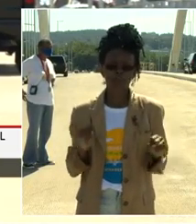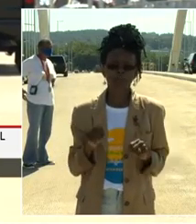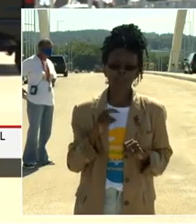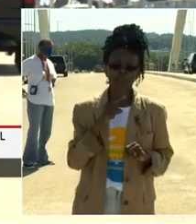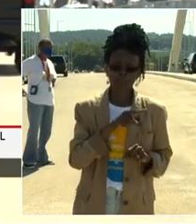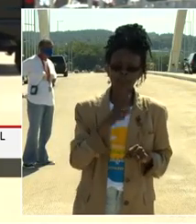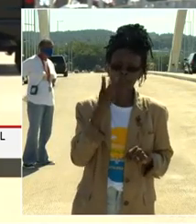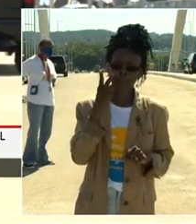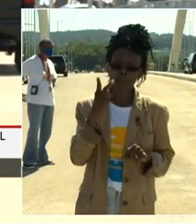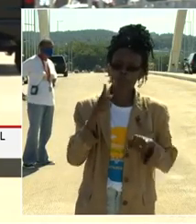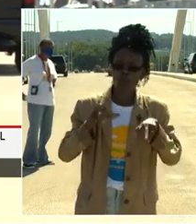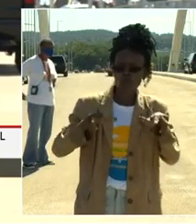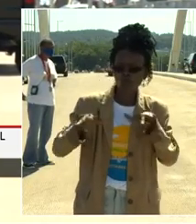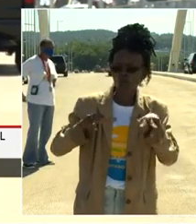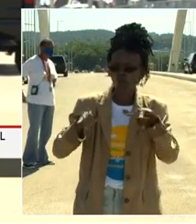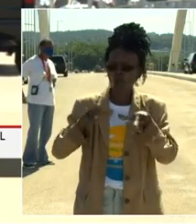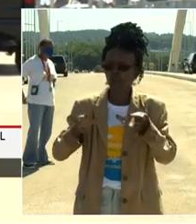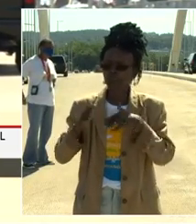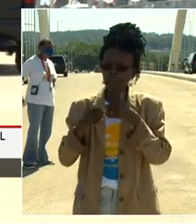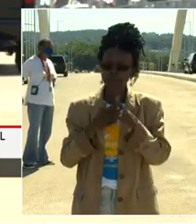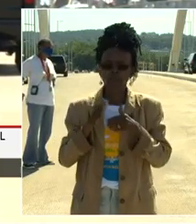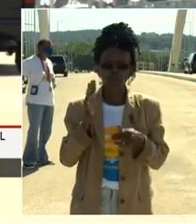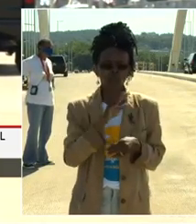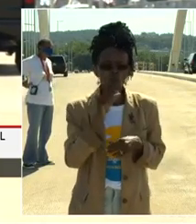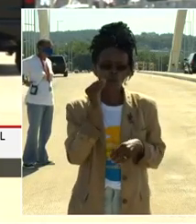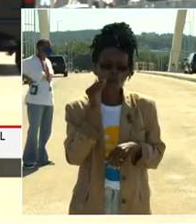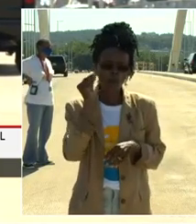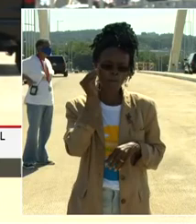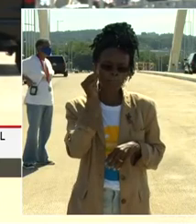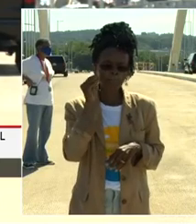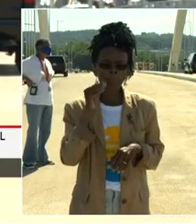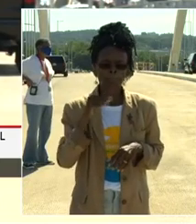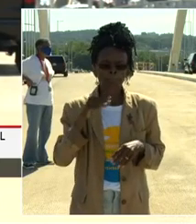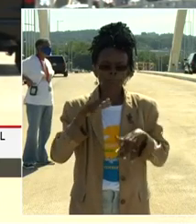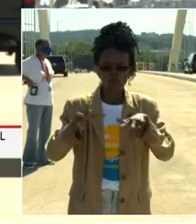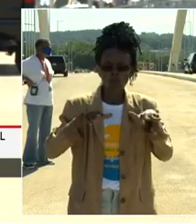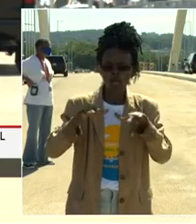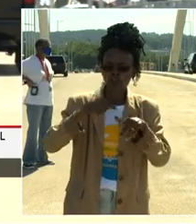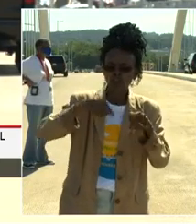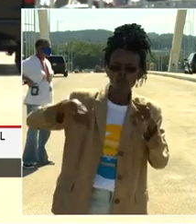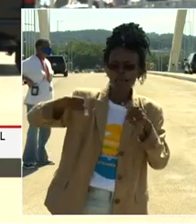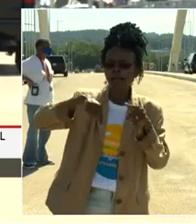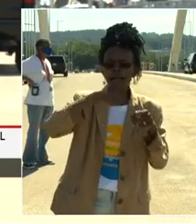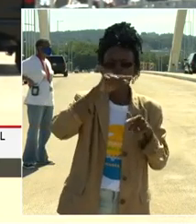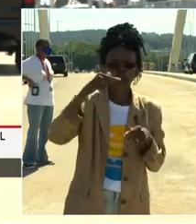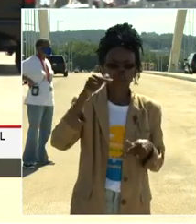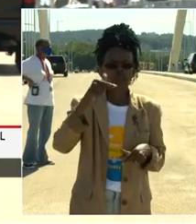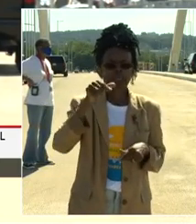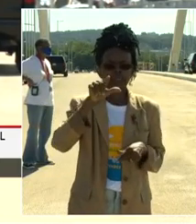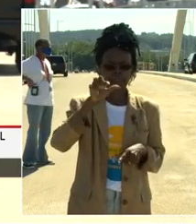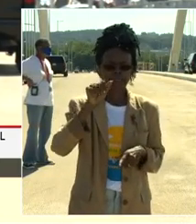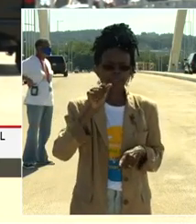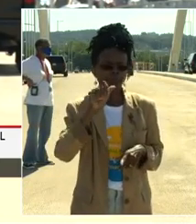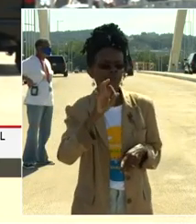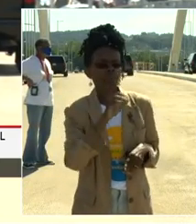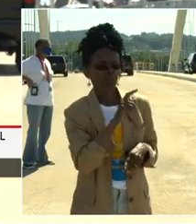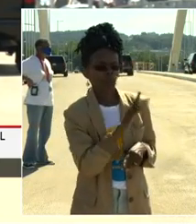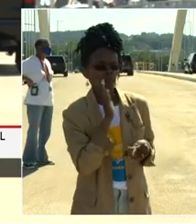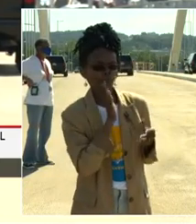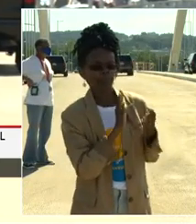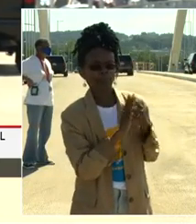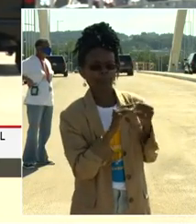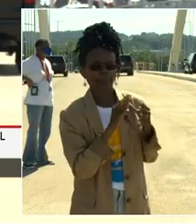Cedar Hill, just beyond us on the southeast side of the river. So I think that he would voice a hearty approval of the bridge's